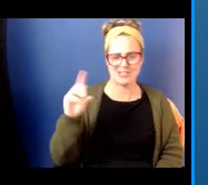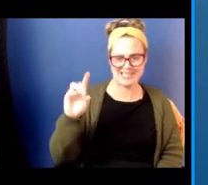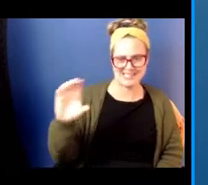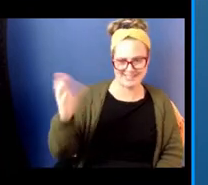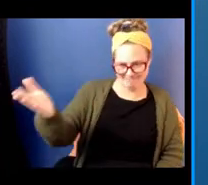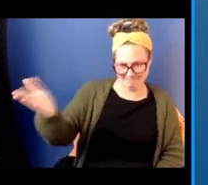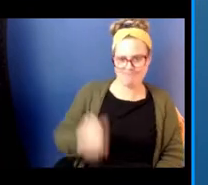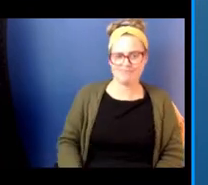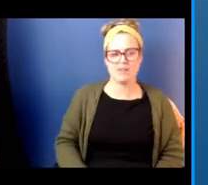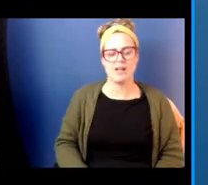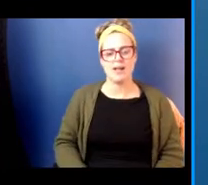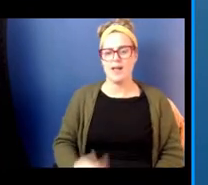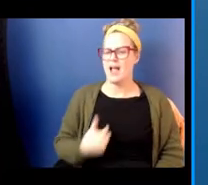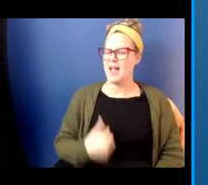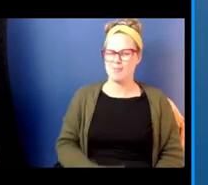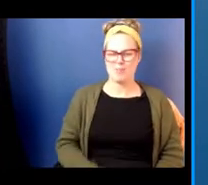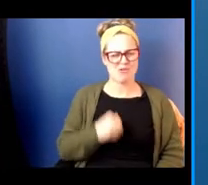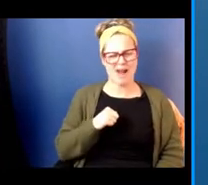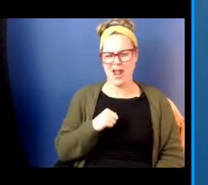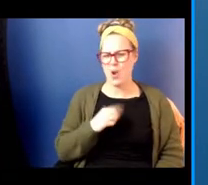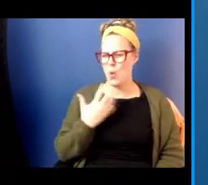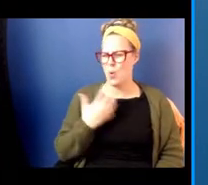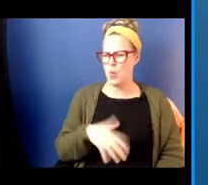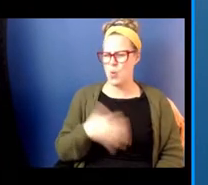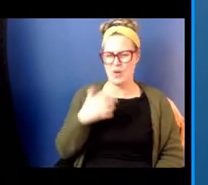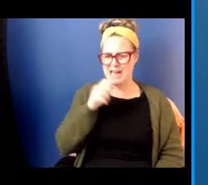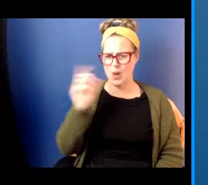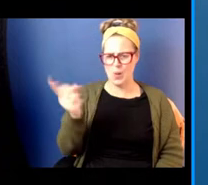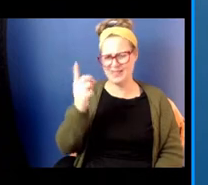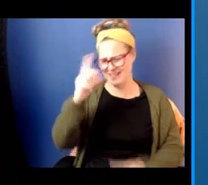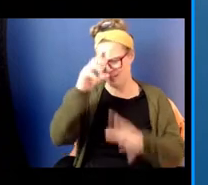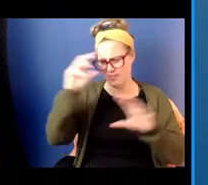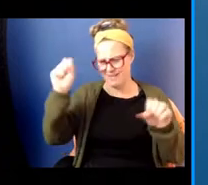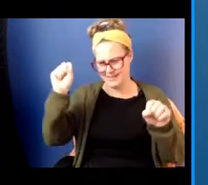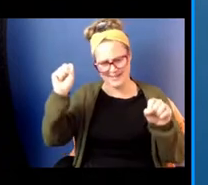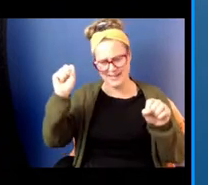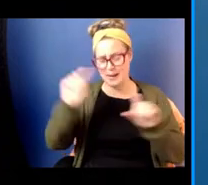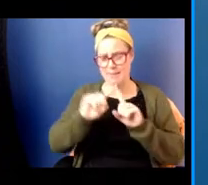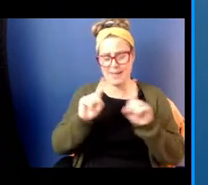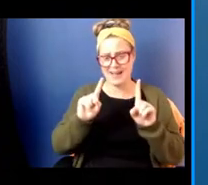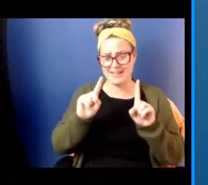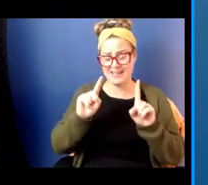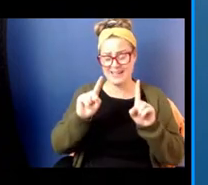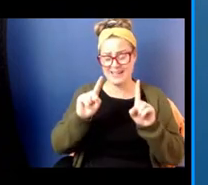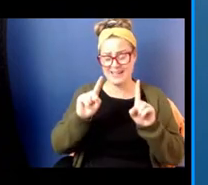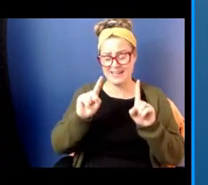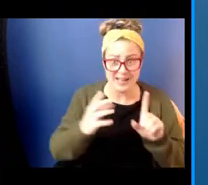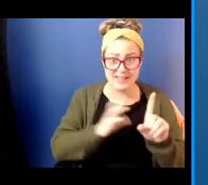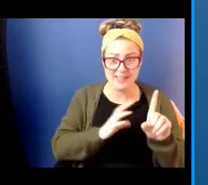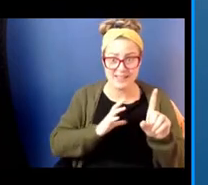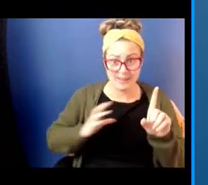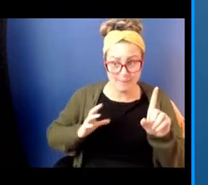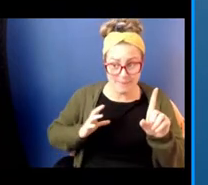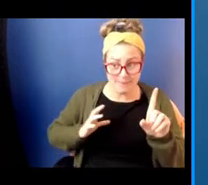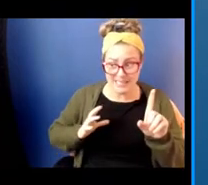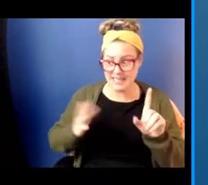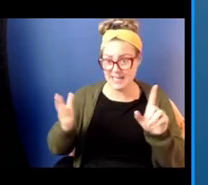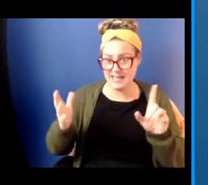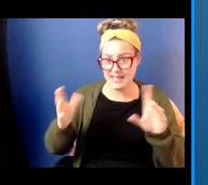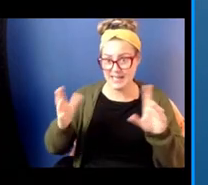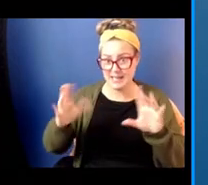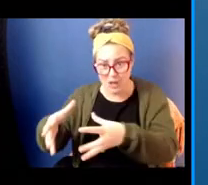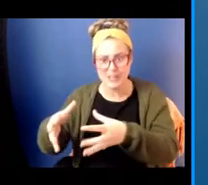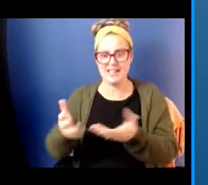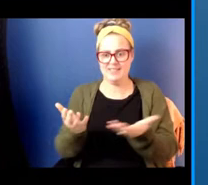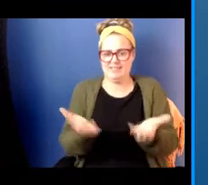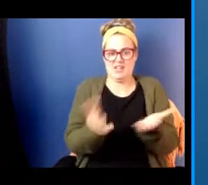not just of this President not just of this party but of this committee and I mentioned this last night but I want to say it publicly